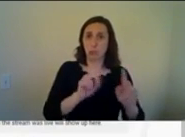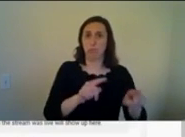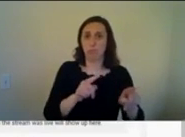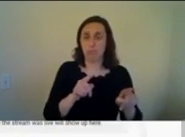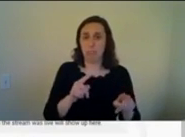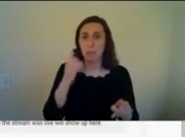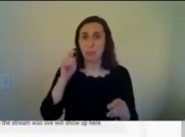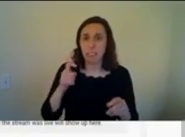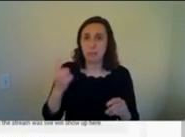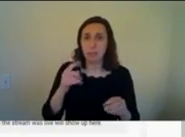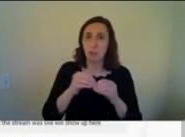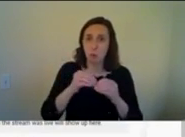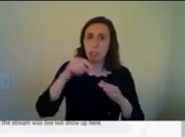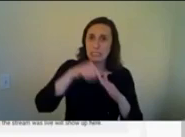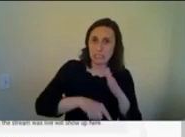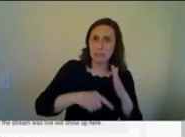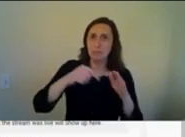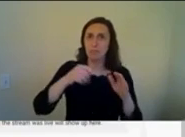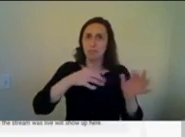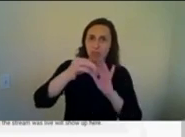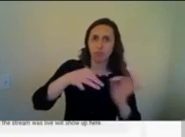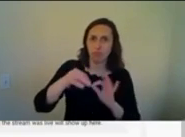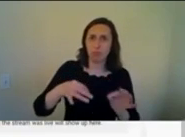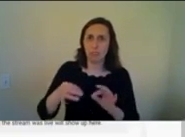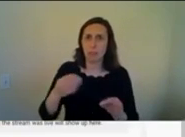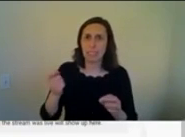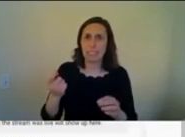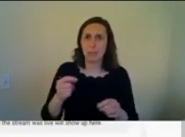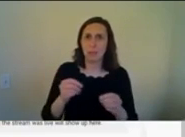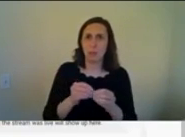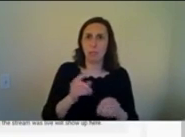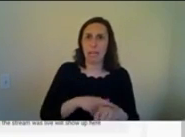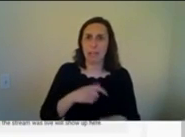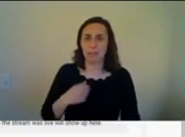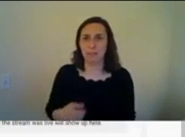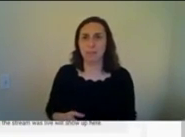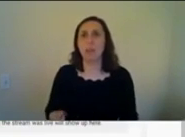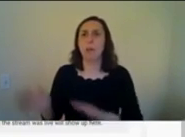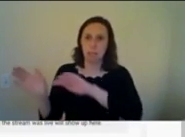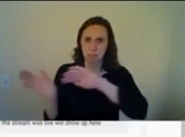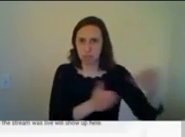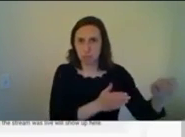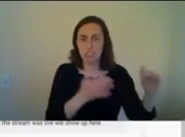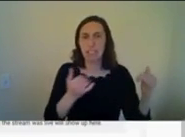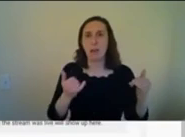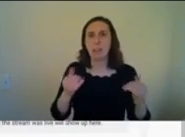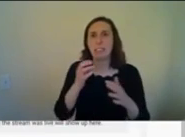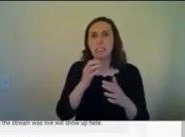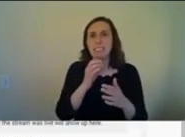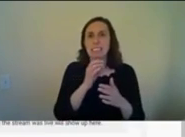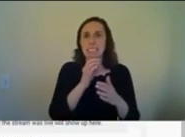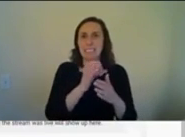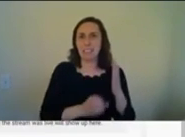where I'm a little bit more backlogged than normal. All right, so we're in section 4.3 in our lovely